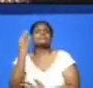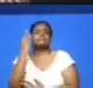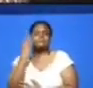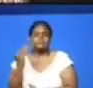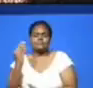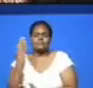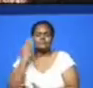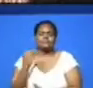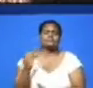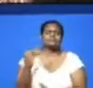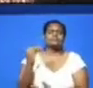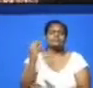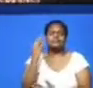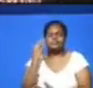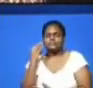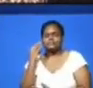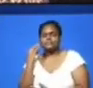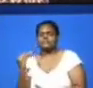face.